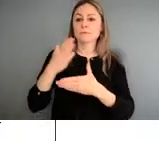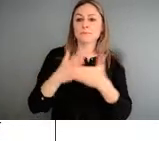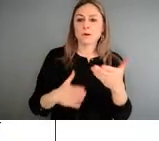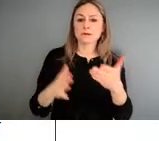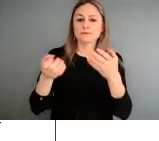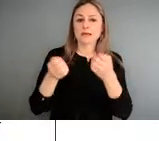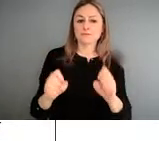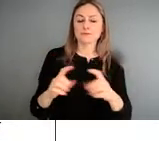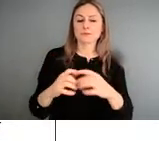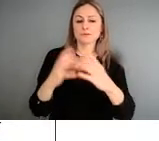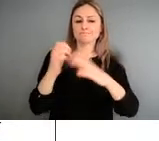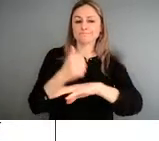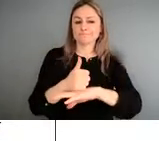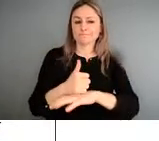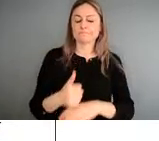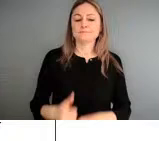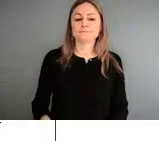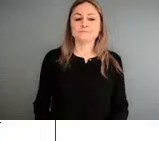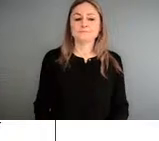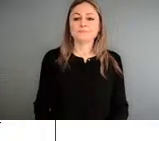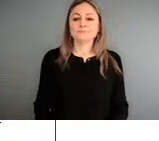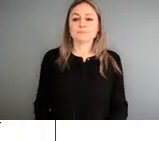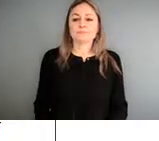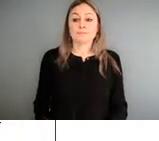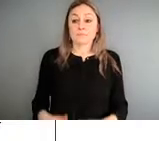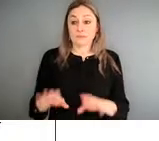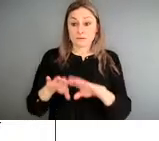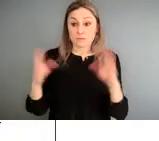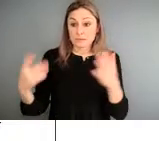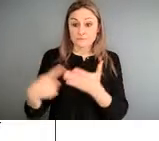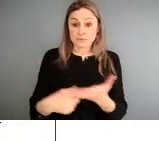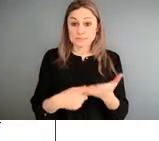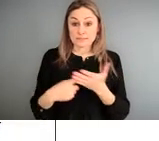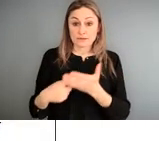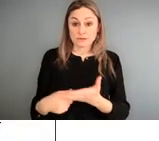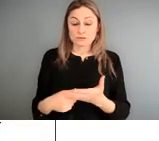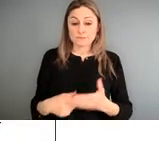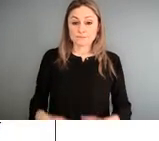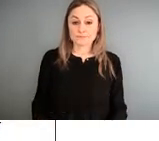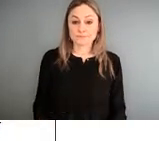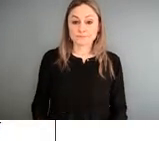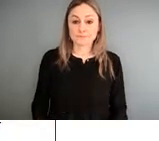to implement these. So with that, I'll open it up for discussion.